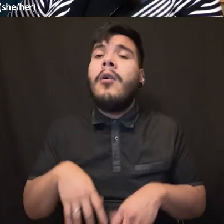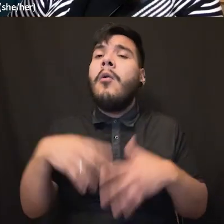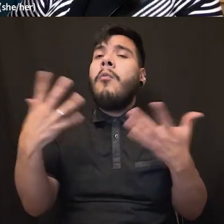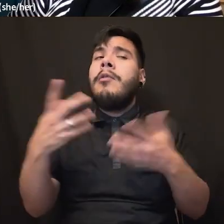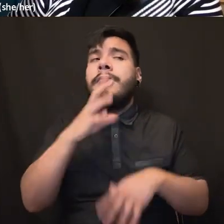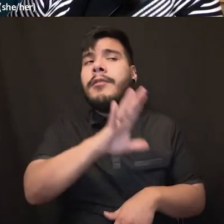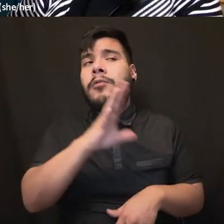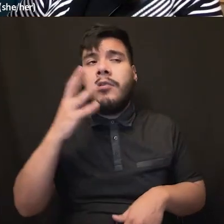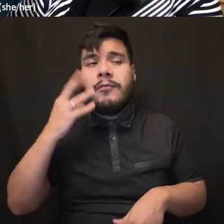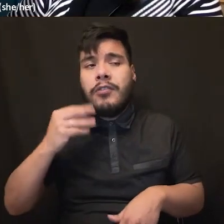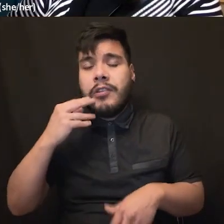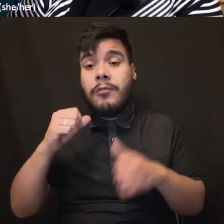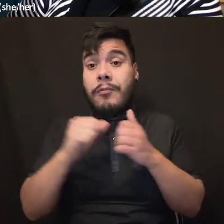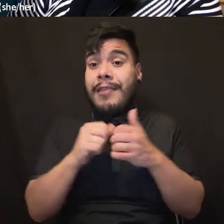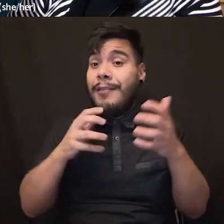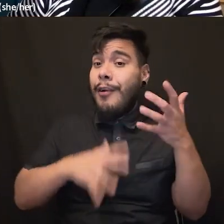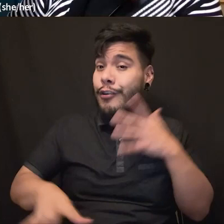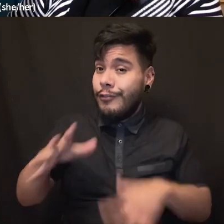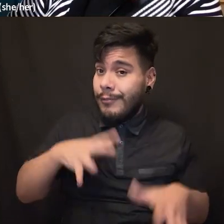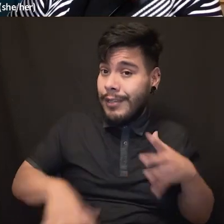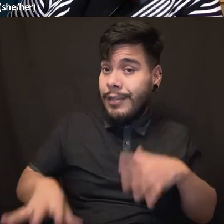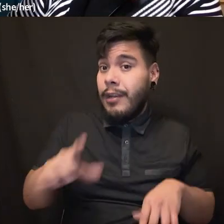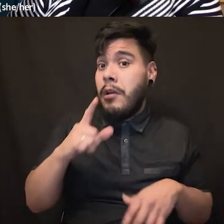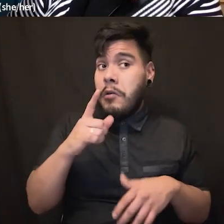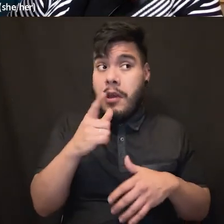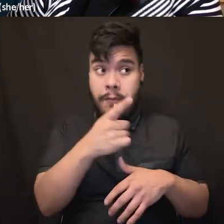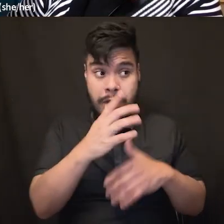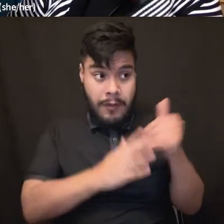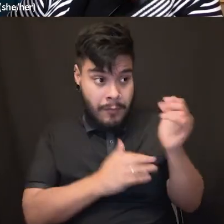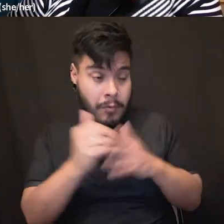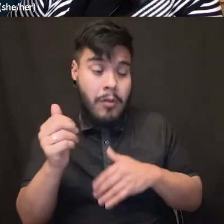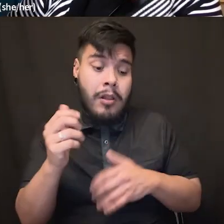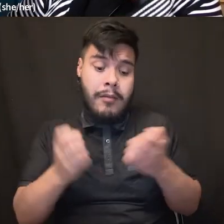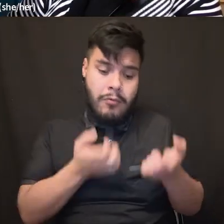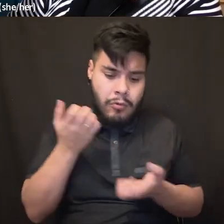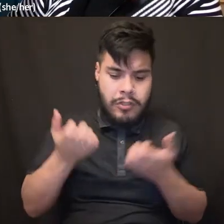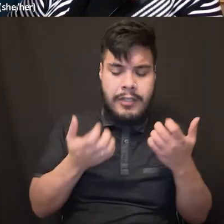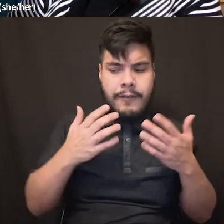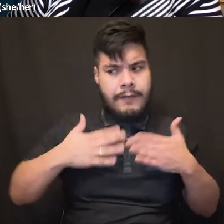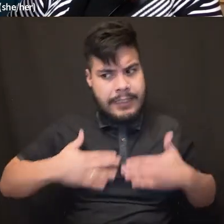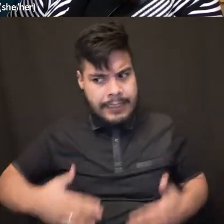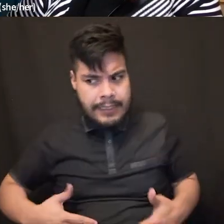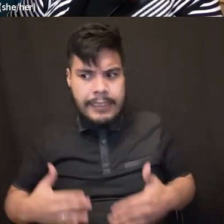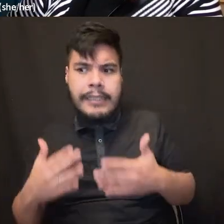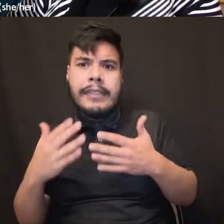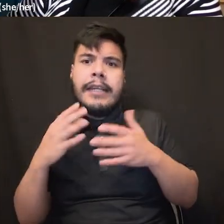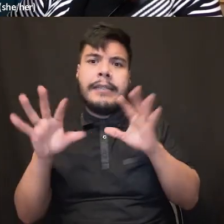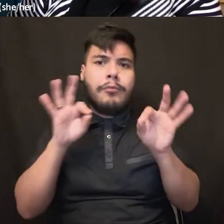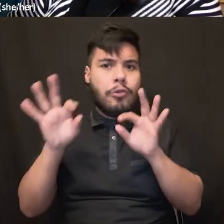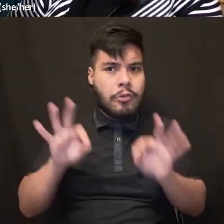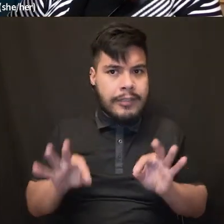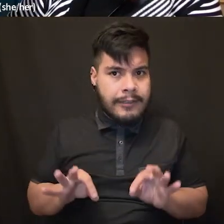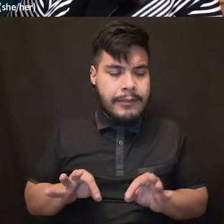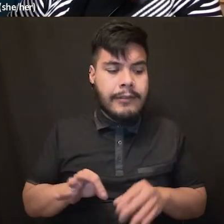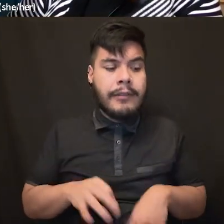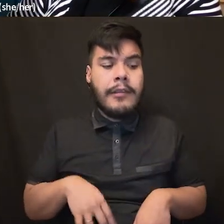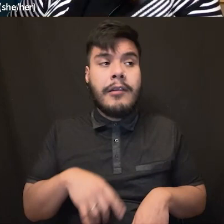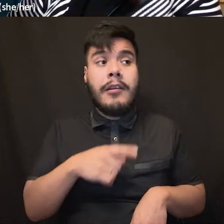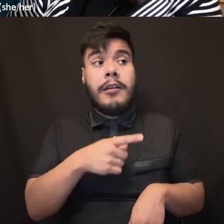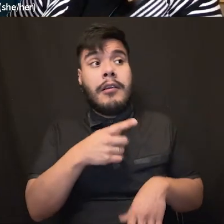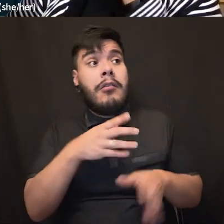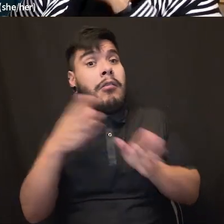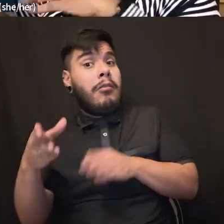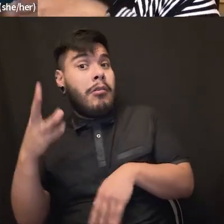your experience with costuming? Have you been comfortable physically and emotionally with the process and the costume choices? Have you had